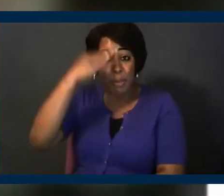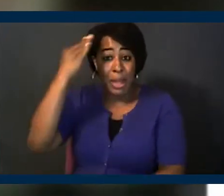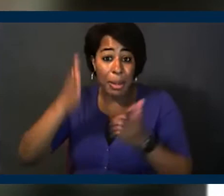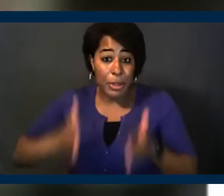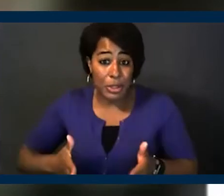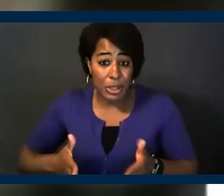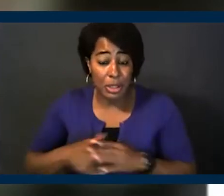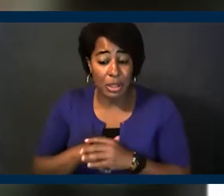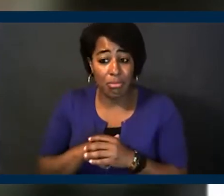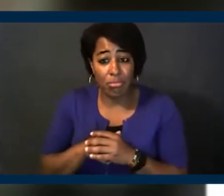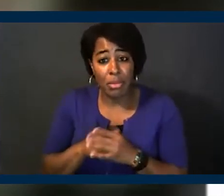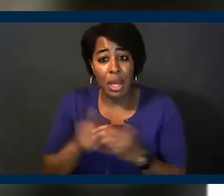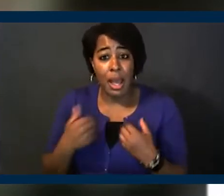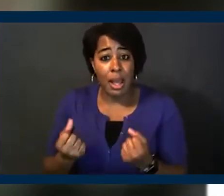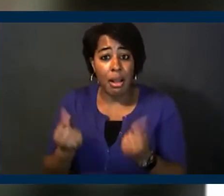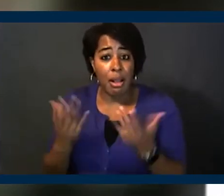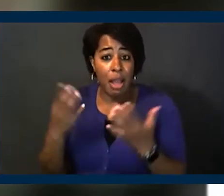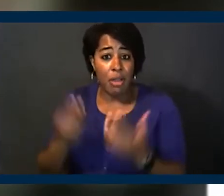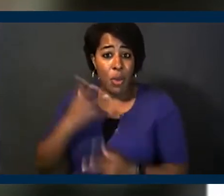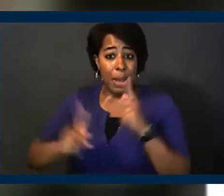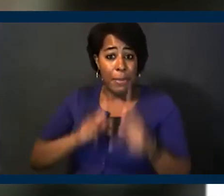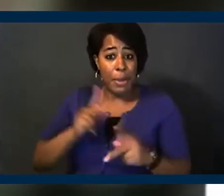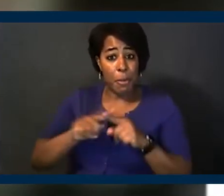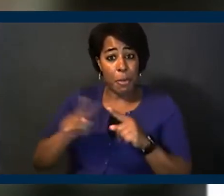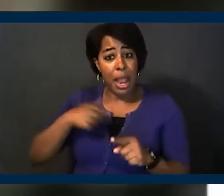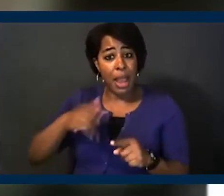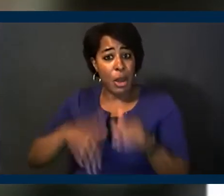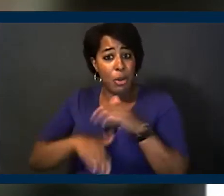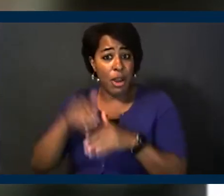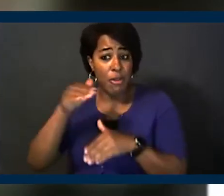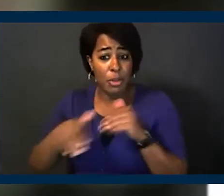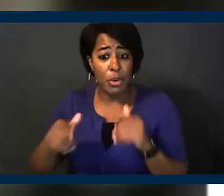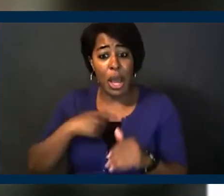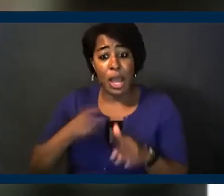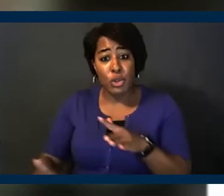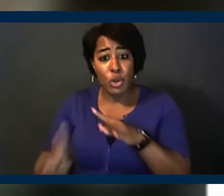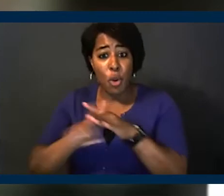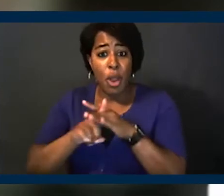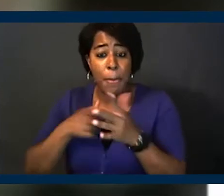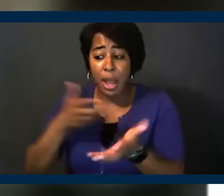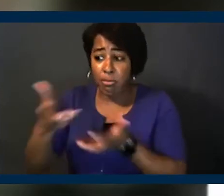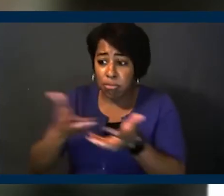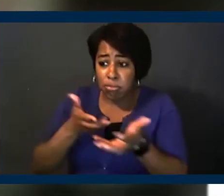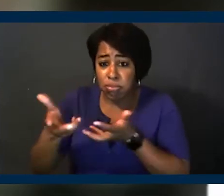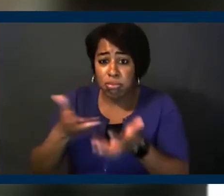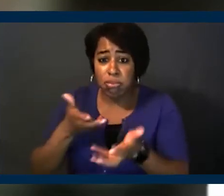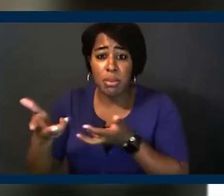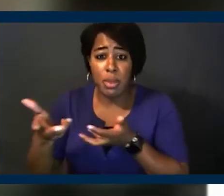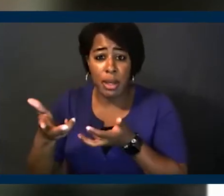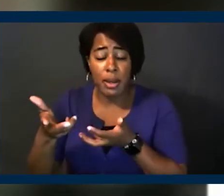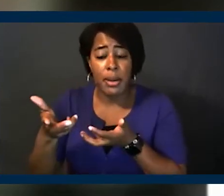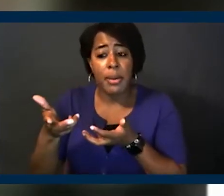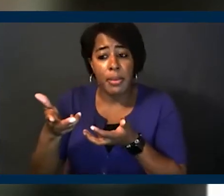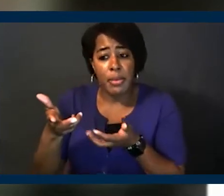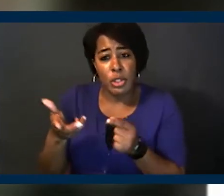of white people, but I was comfortable because I showed up, I engaged them, and I think it made